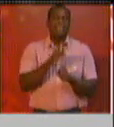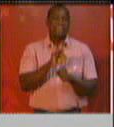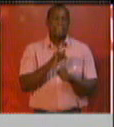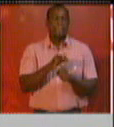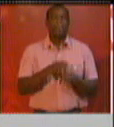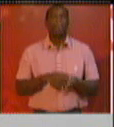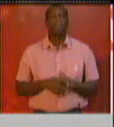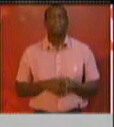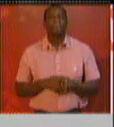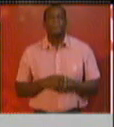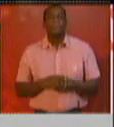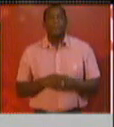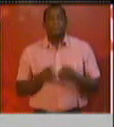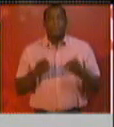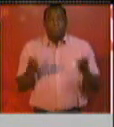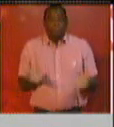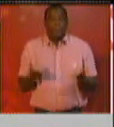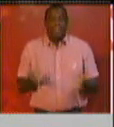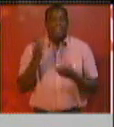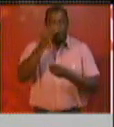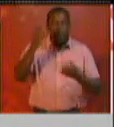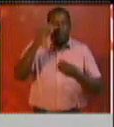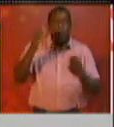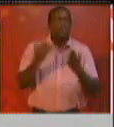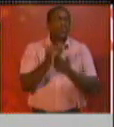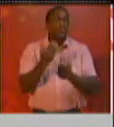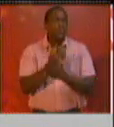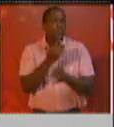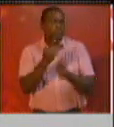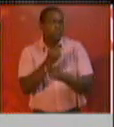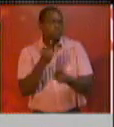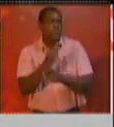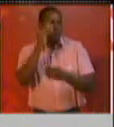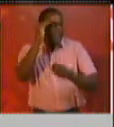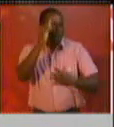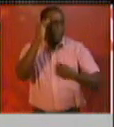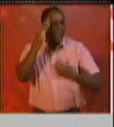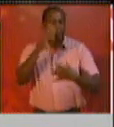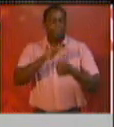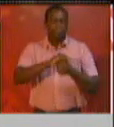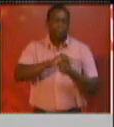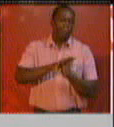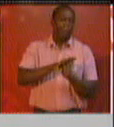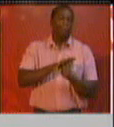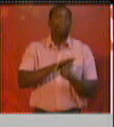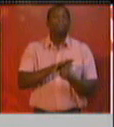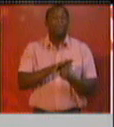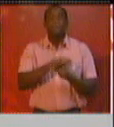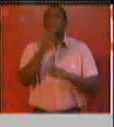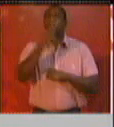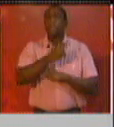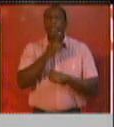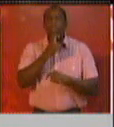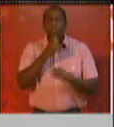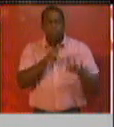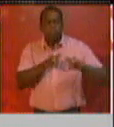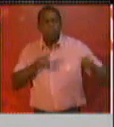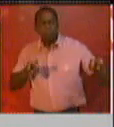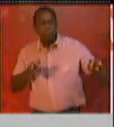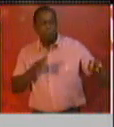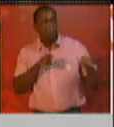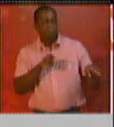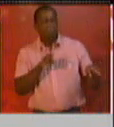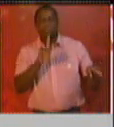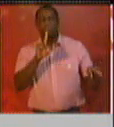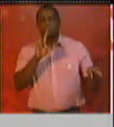to give you up-to-date and accurate information on COVID-19. The members of today's panel are Dr. Avery